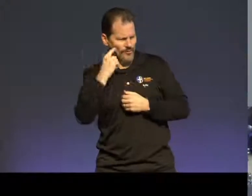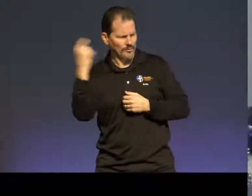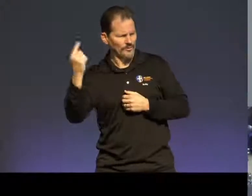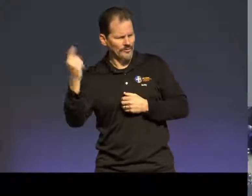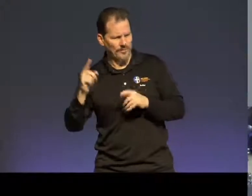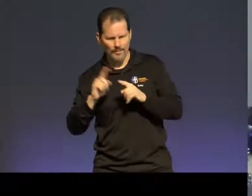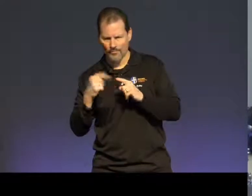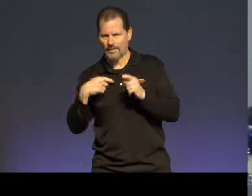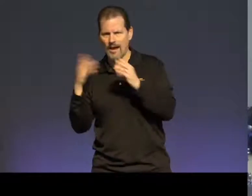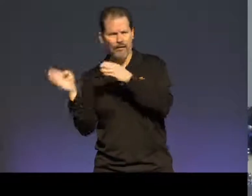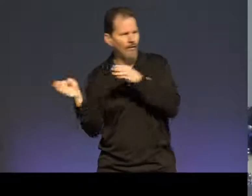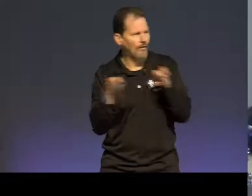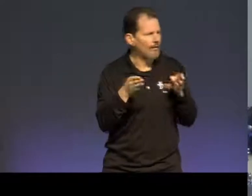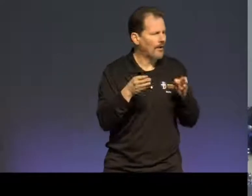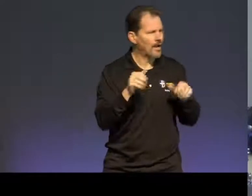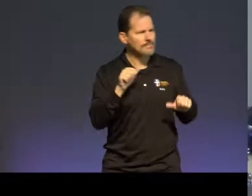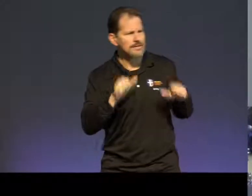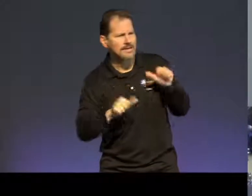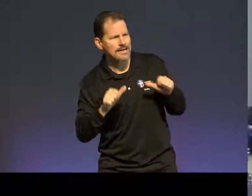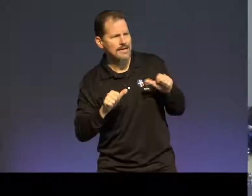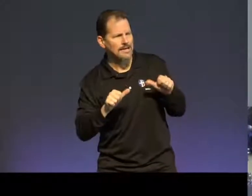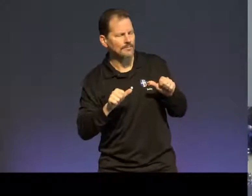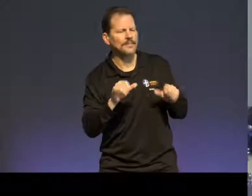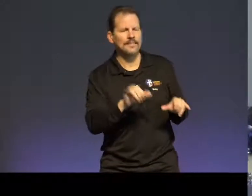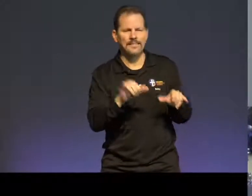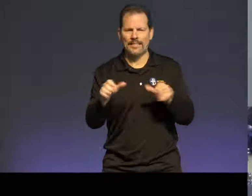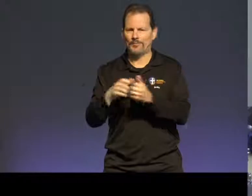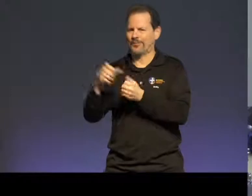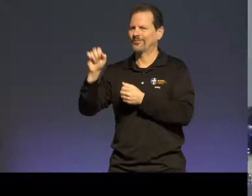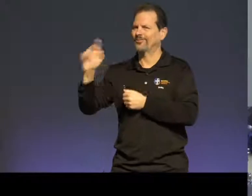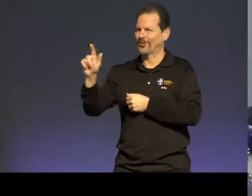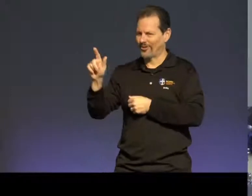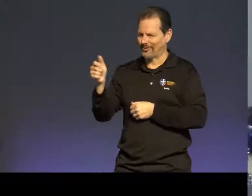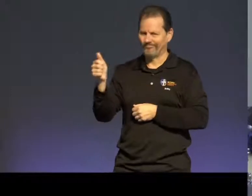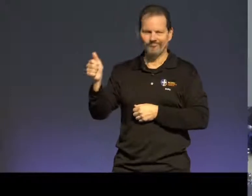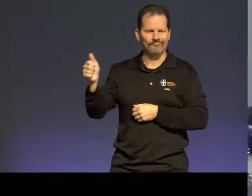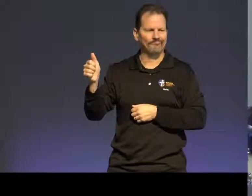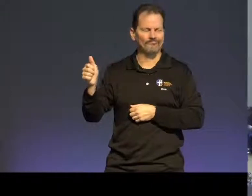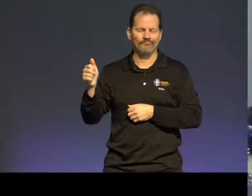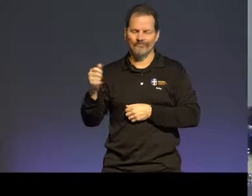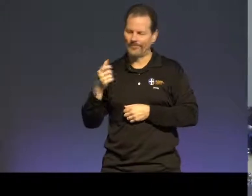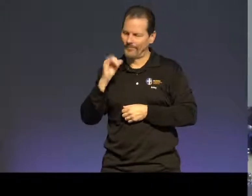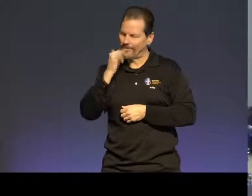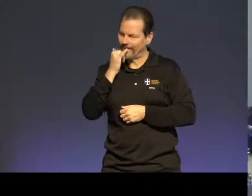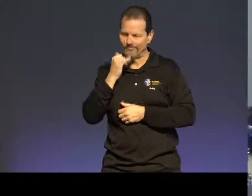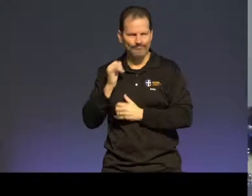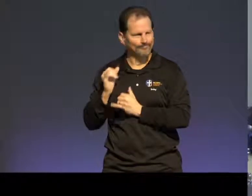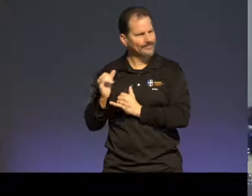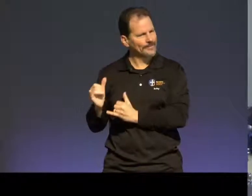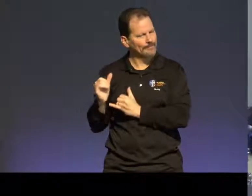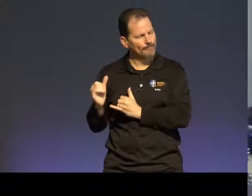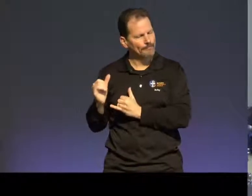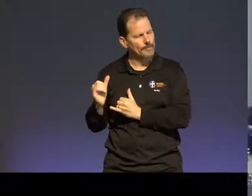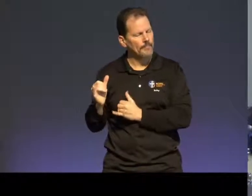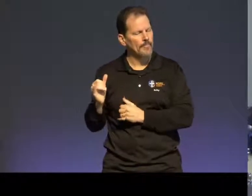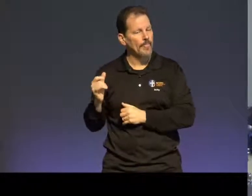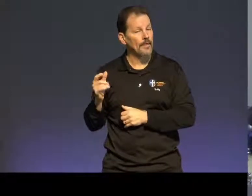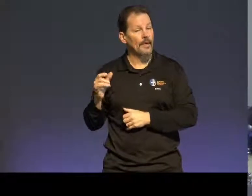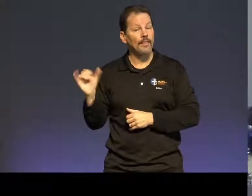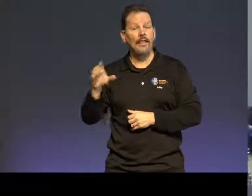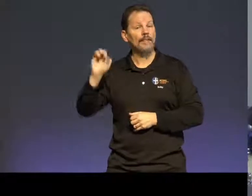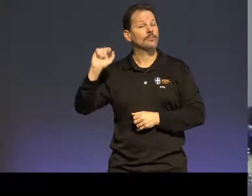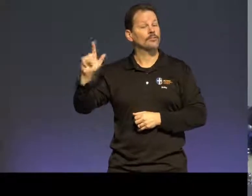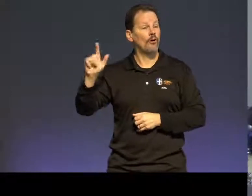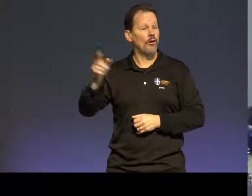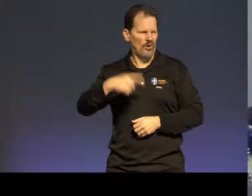Saul makes his first error. What are you looking at? And what I found is we tend to look at the things that we don't